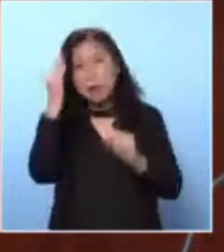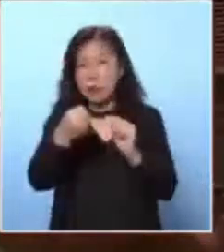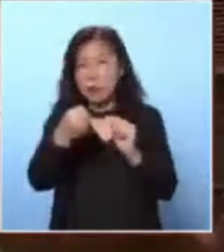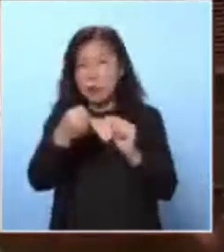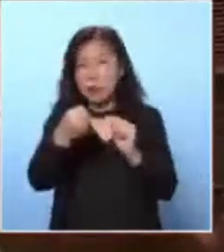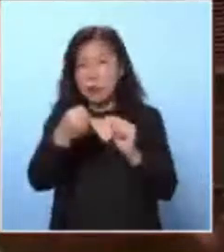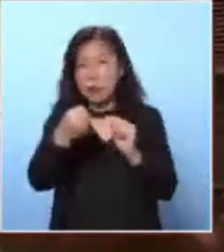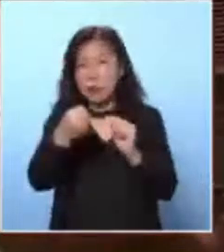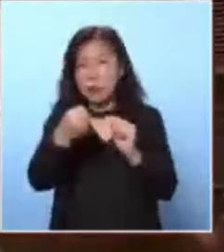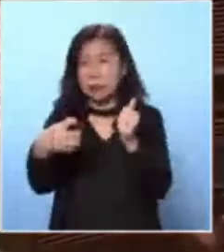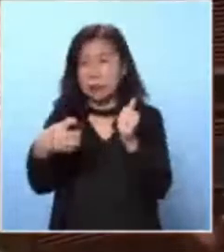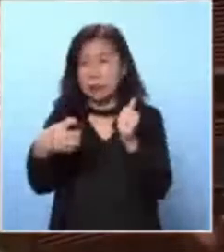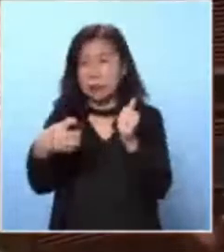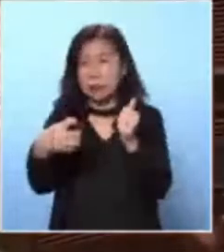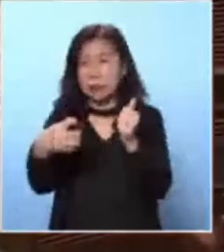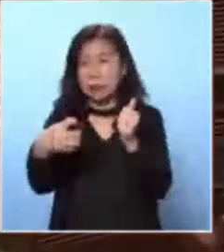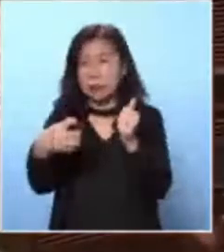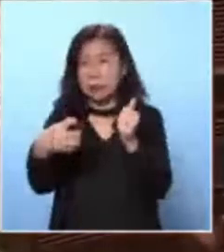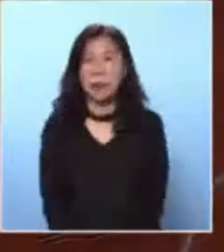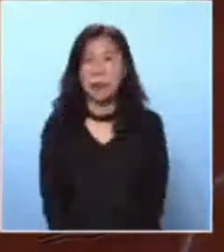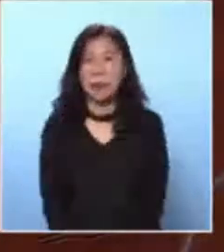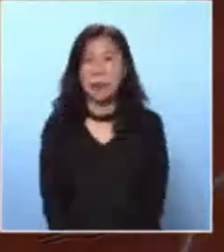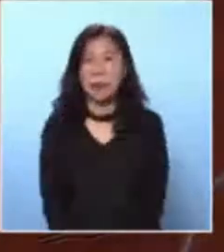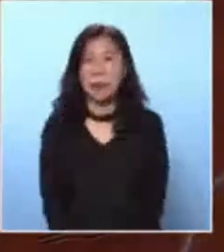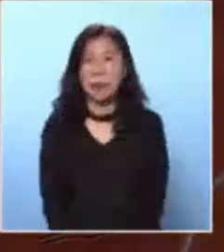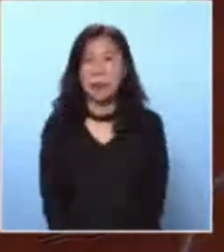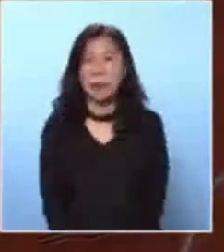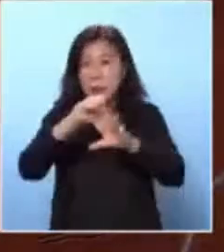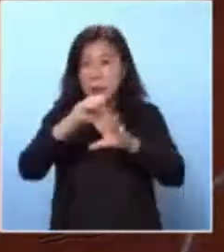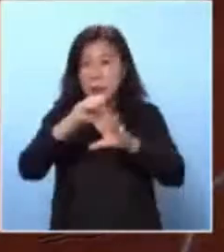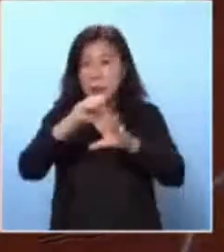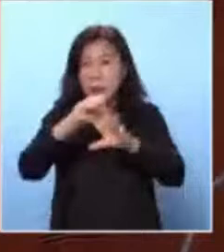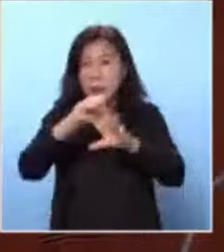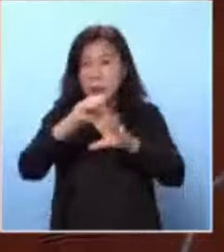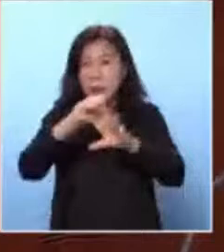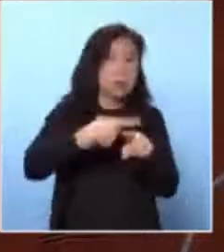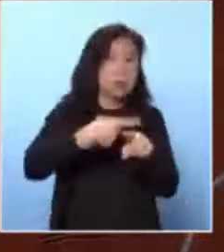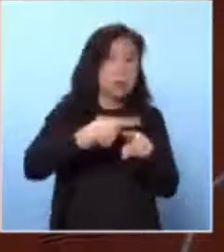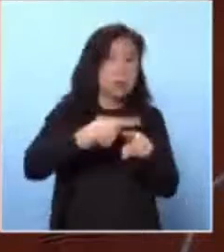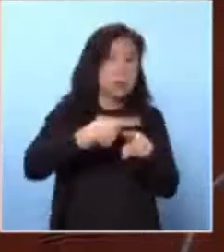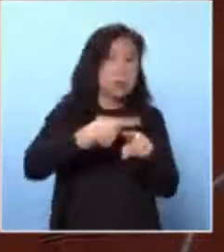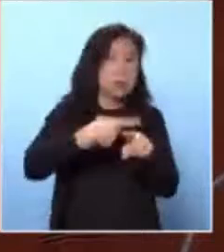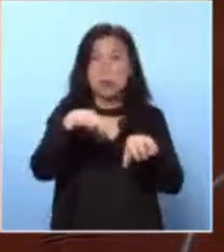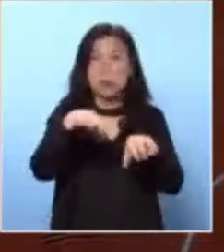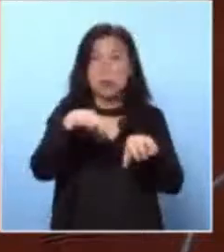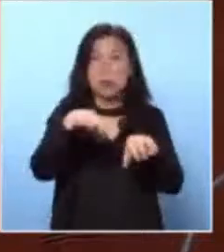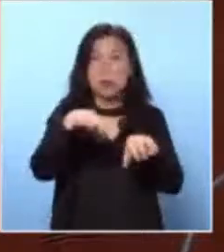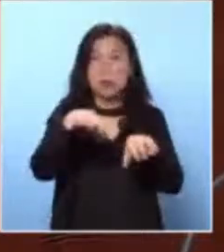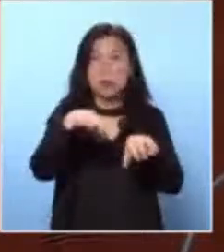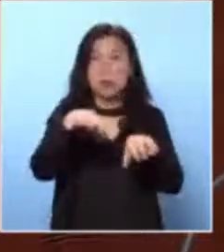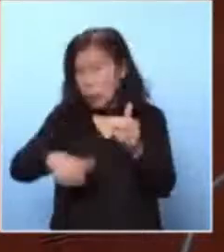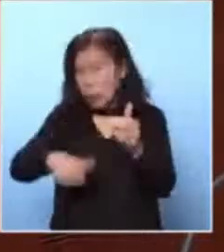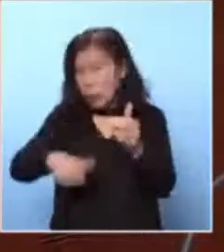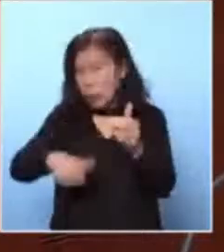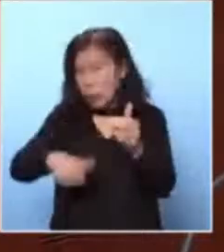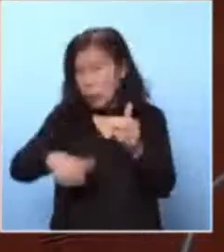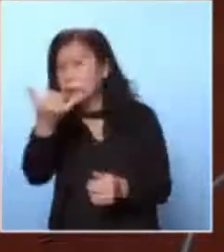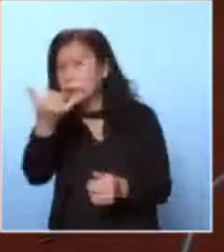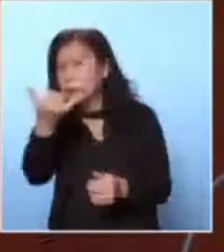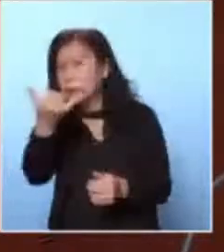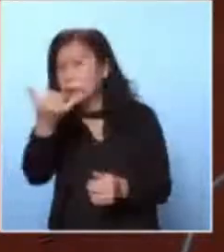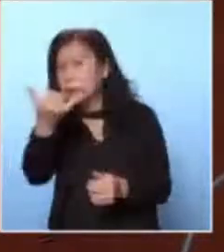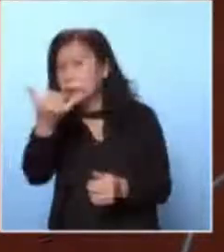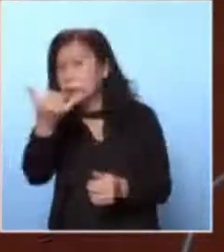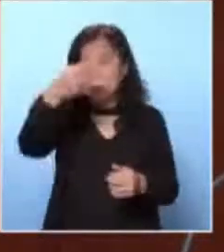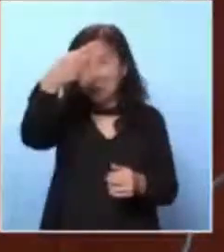I will assign the task force to study the issue in detail, presenting recommendations along the following directions in 10 months'